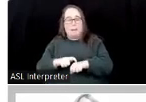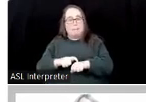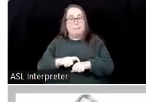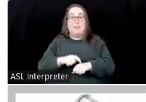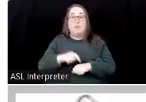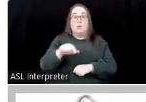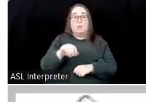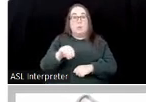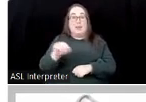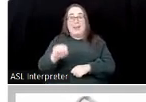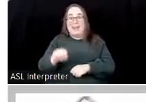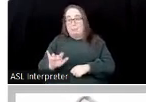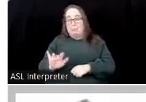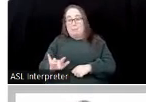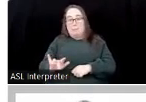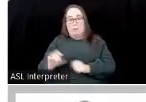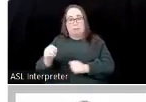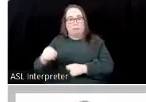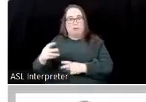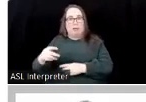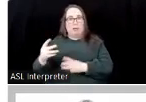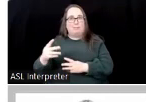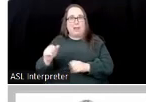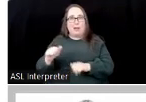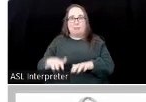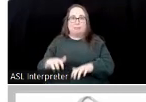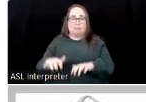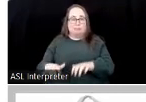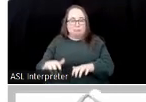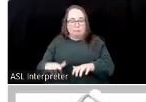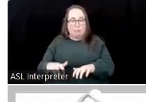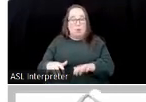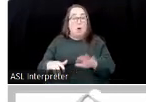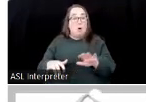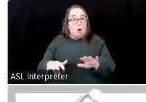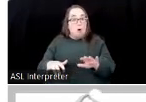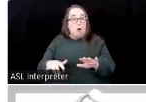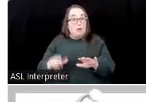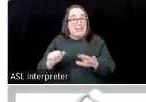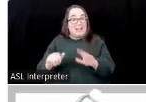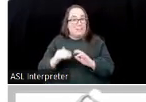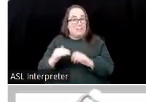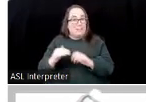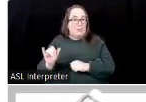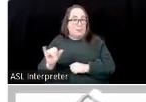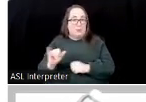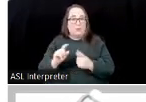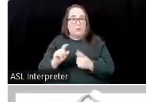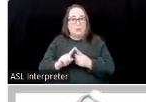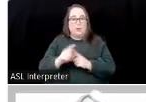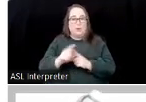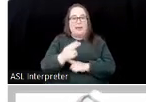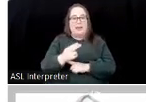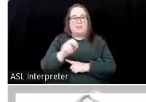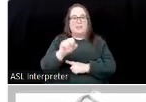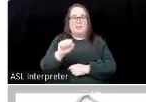Q&A feature in the Zoom dashboard. Or you may email a question or comment to